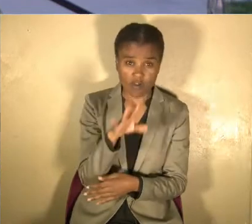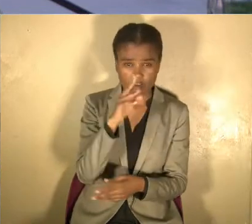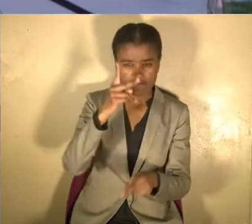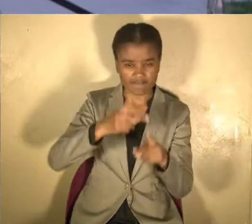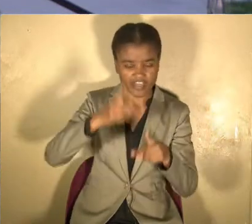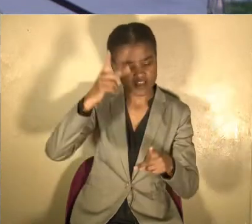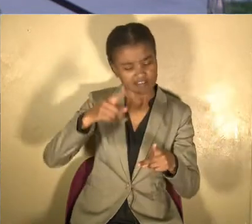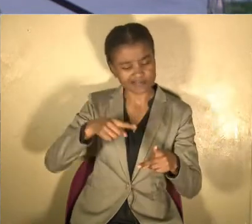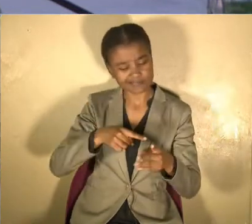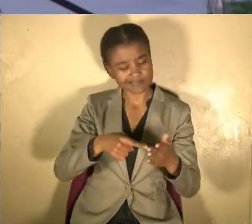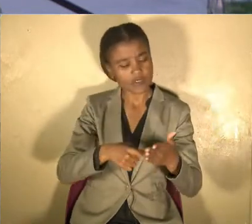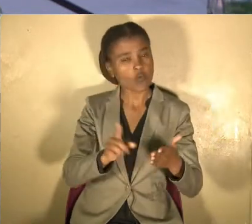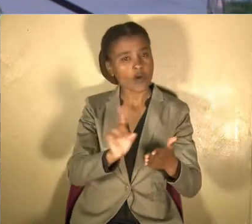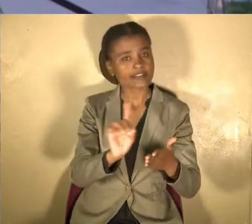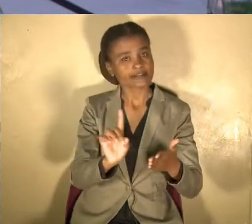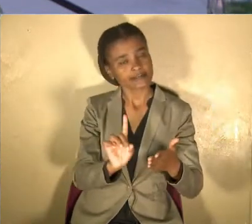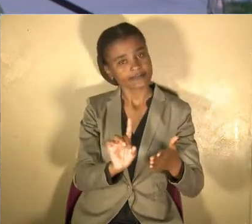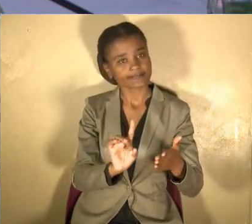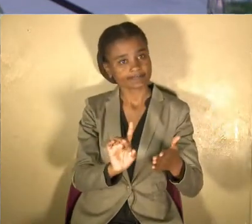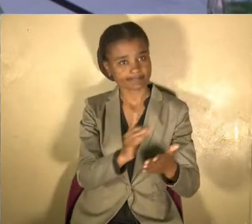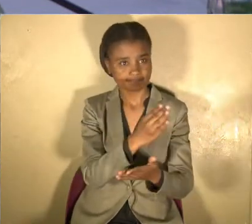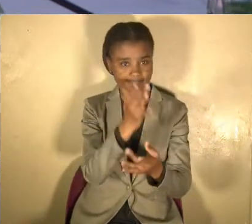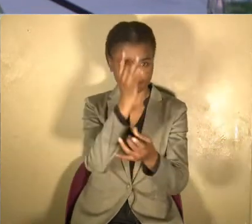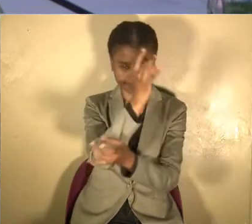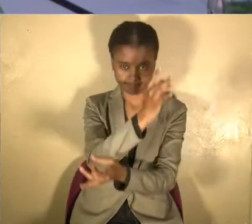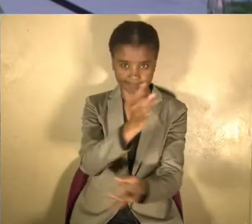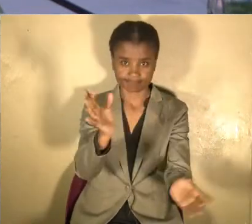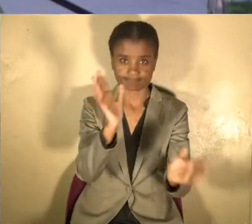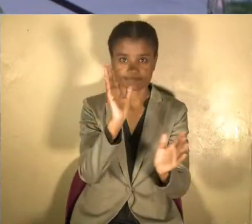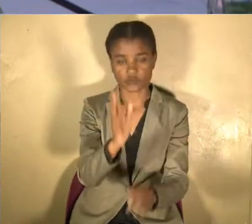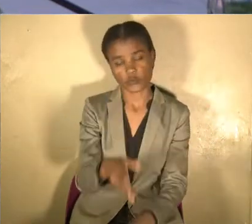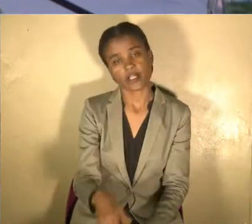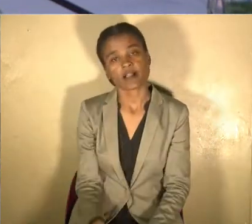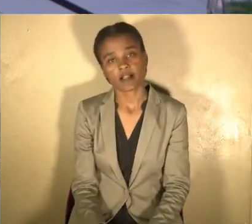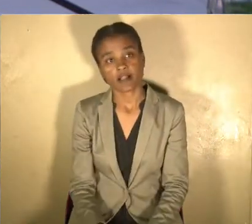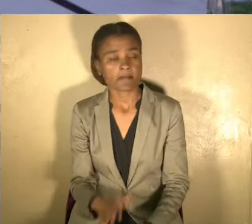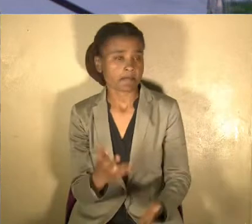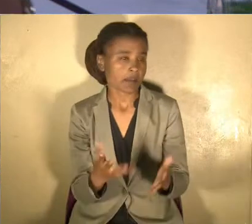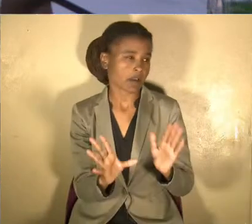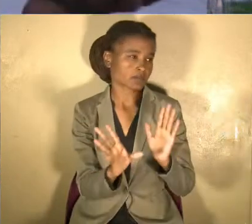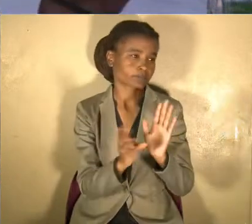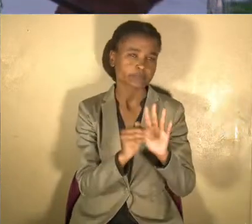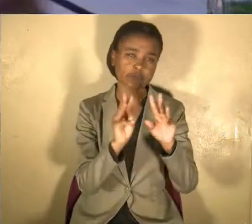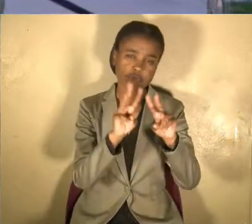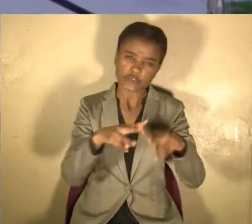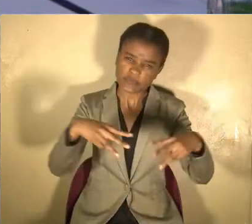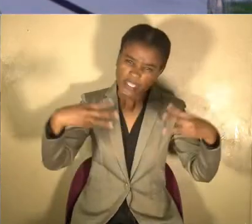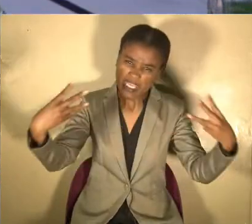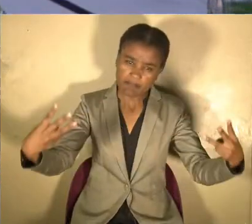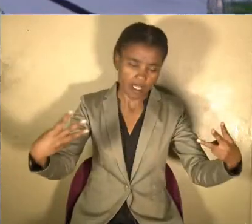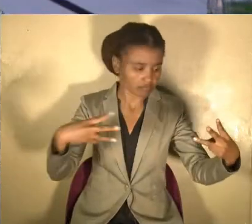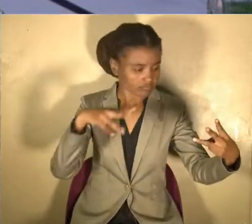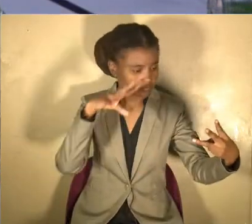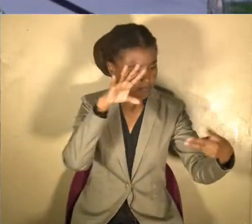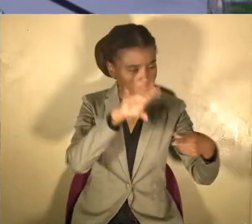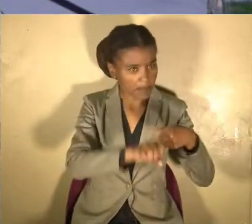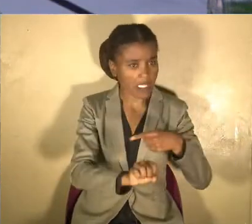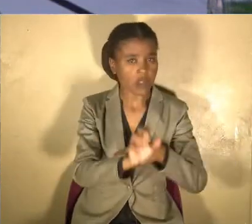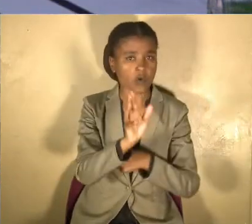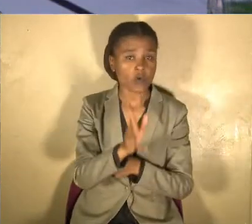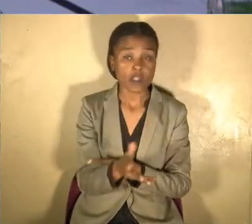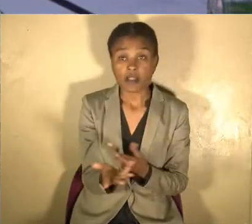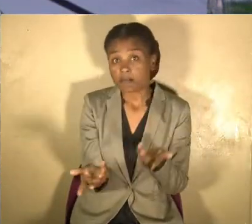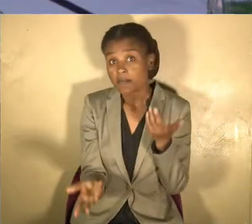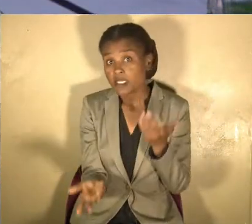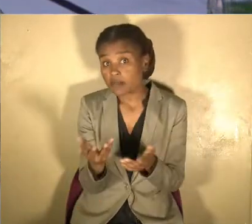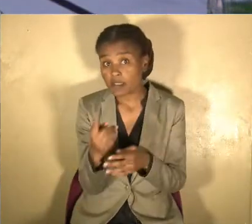the Amendment Act. It will be more the radio, more the newspaper, and I'm sure Lerona as Portfolio Committee, we will